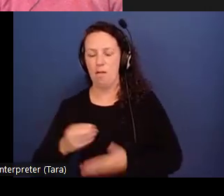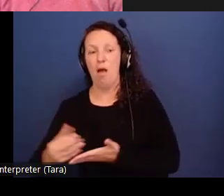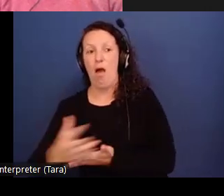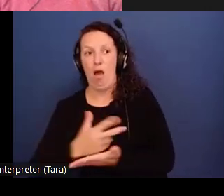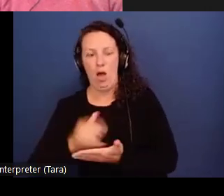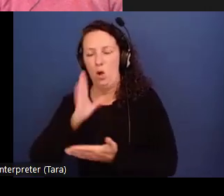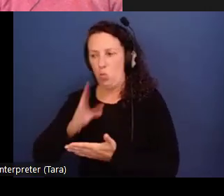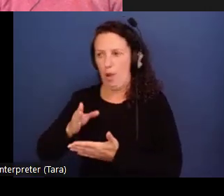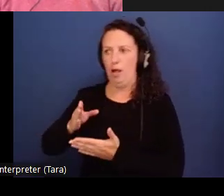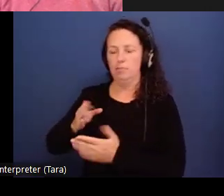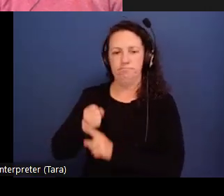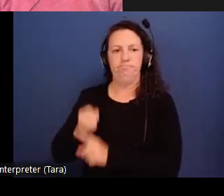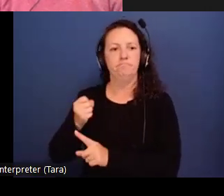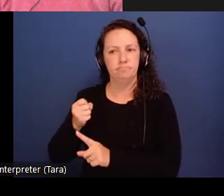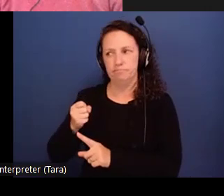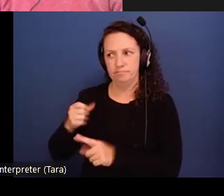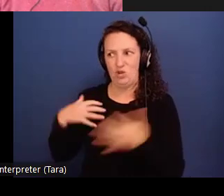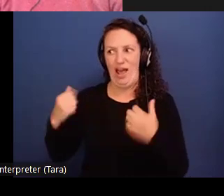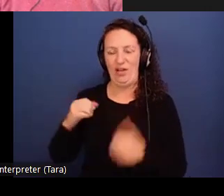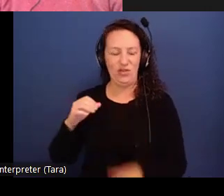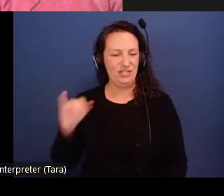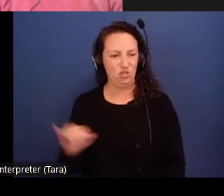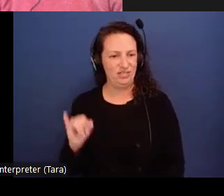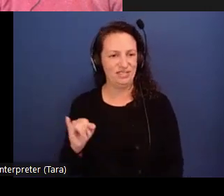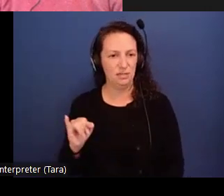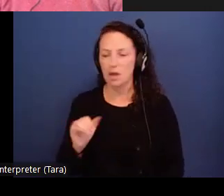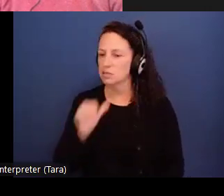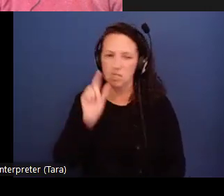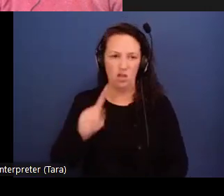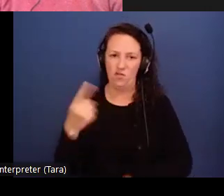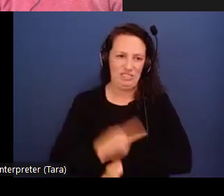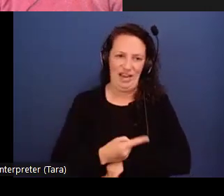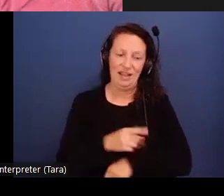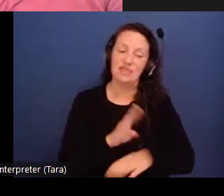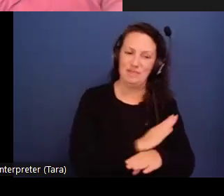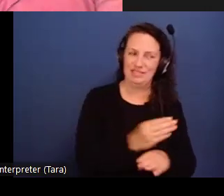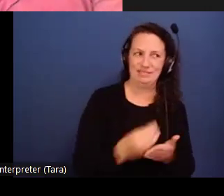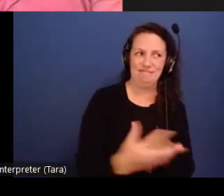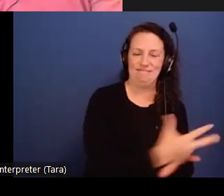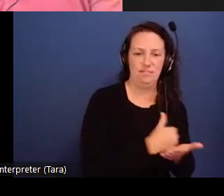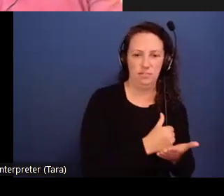It's not on day one because that revenue does not count towards income.